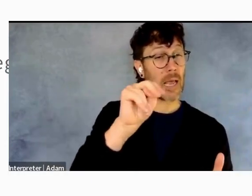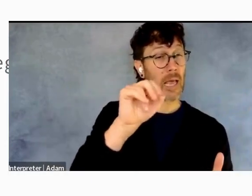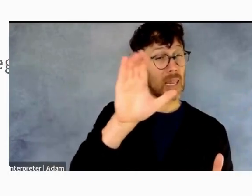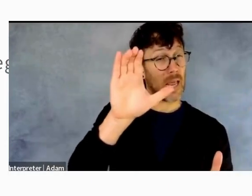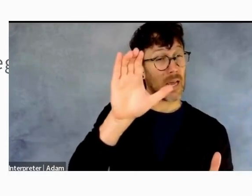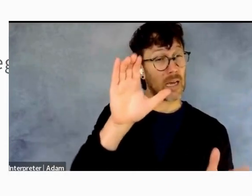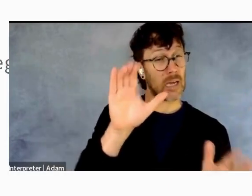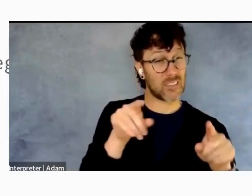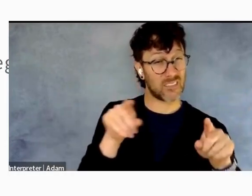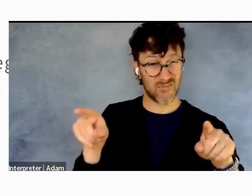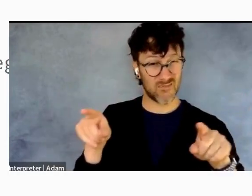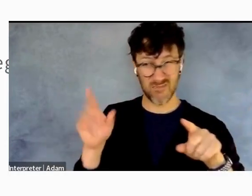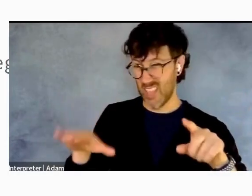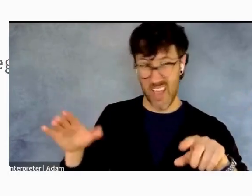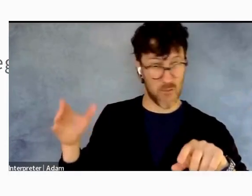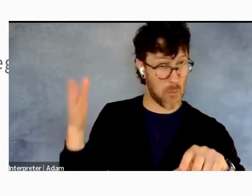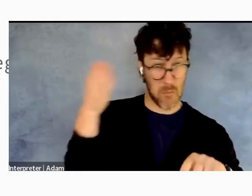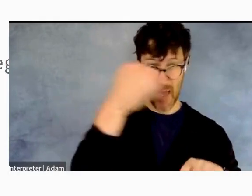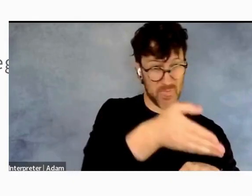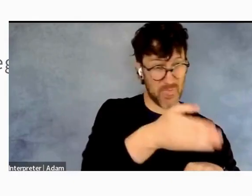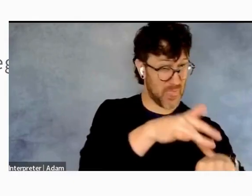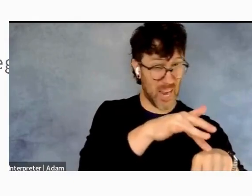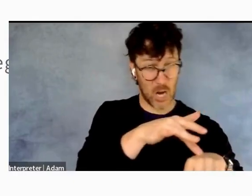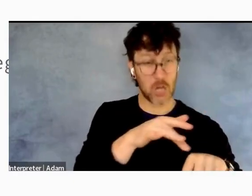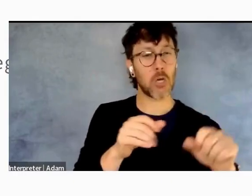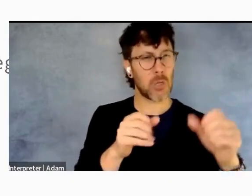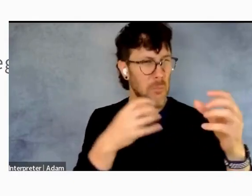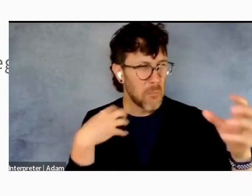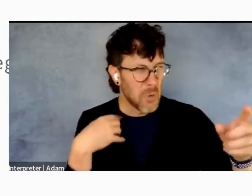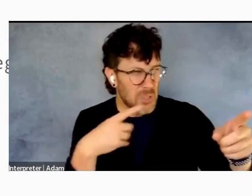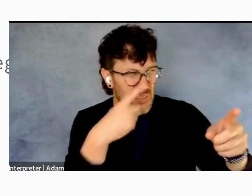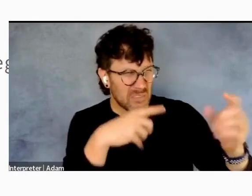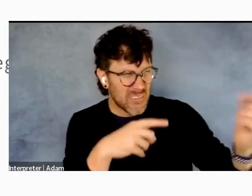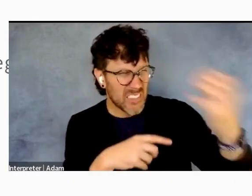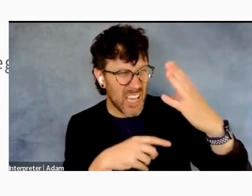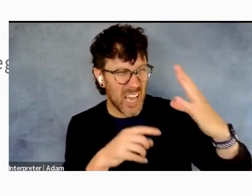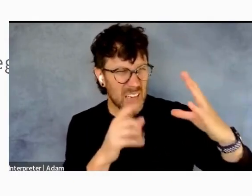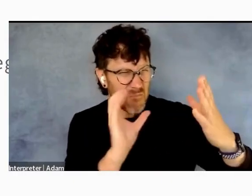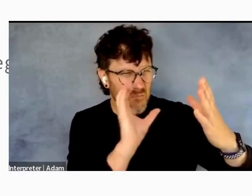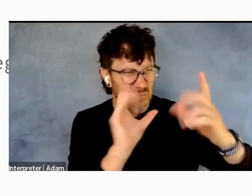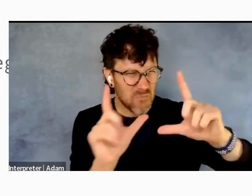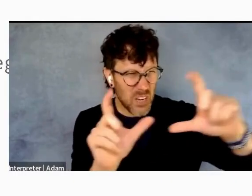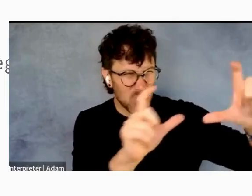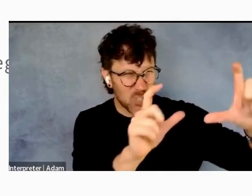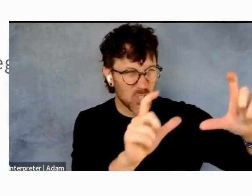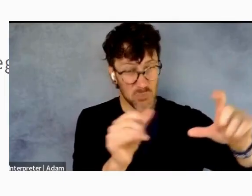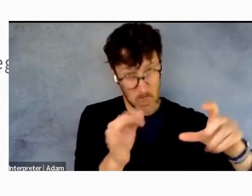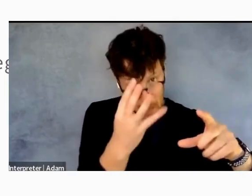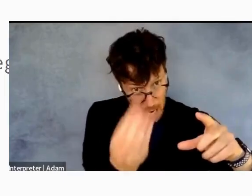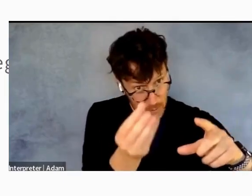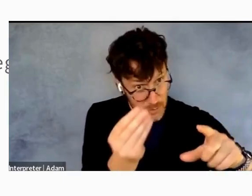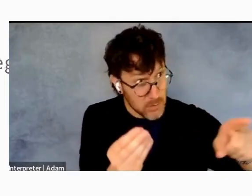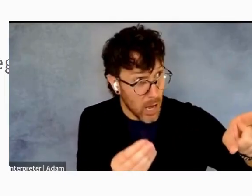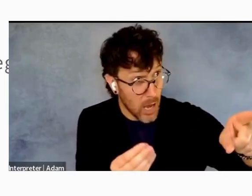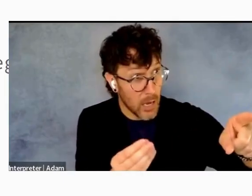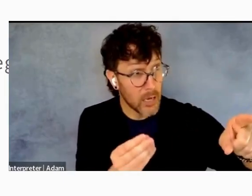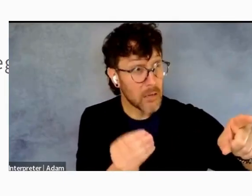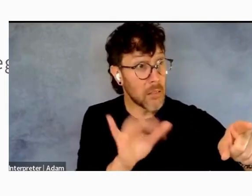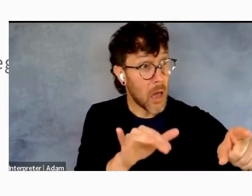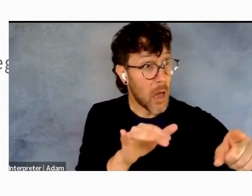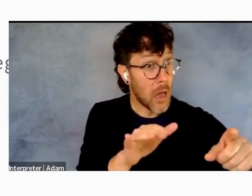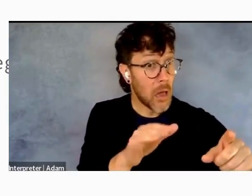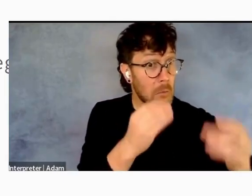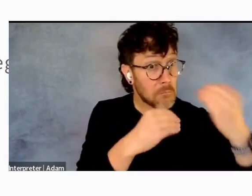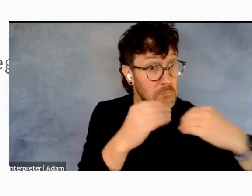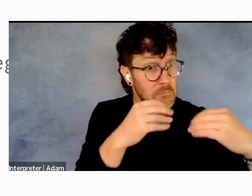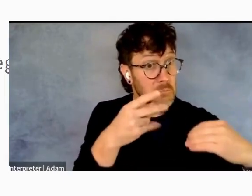could ask your boss to send pictures, will we be outside? You send me some pictures of where we're going to go? You might tell